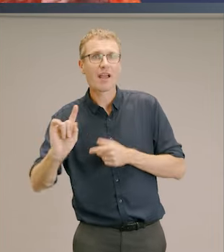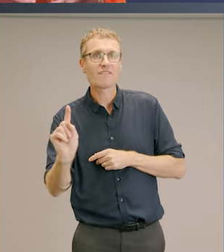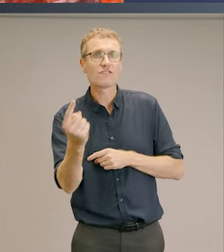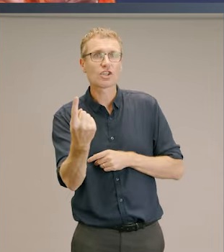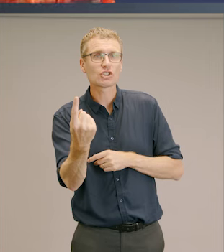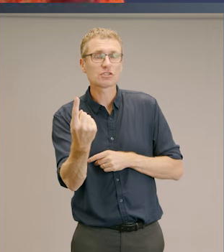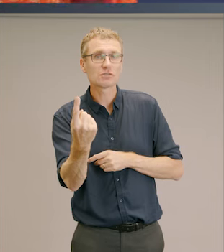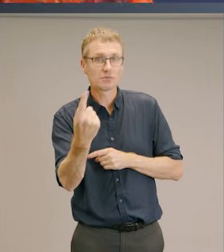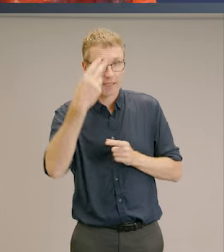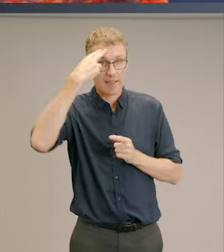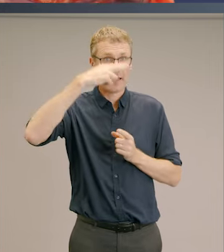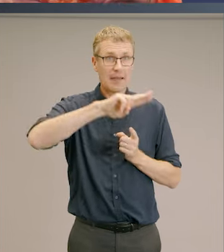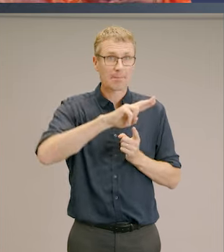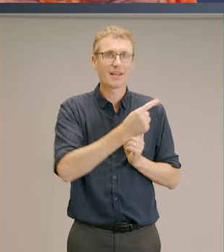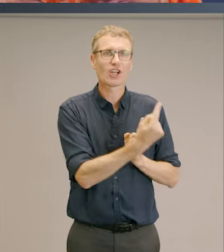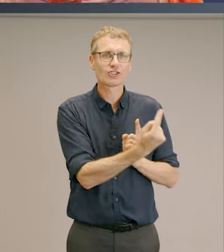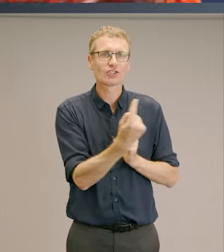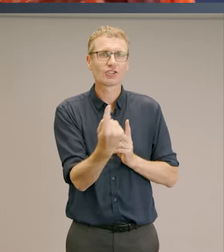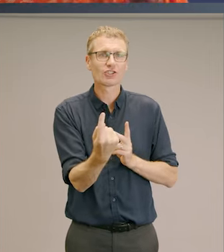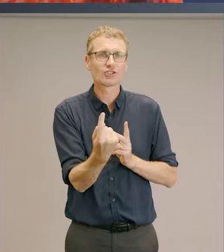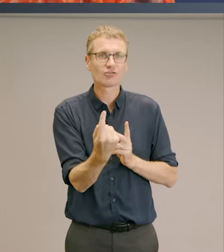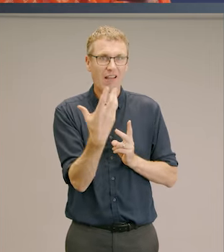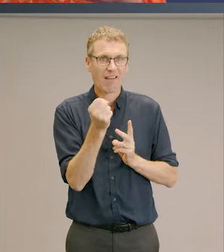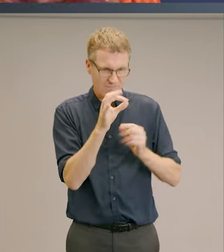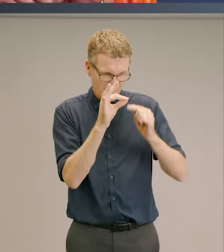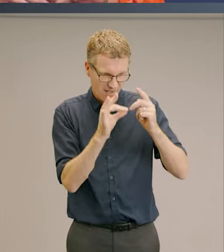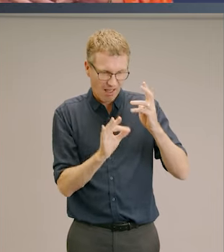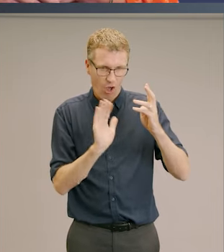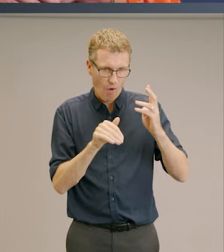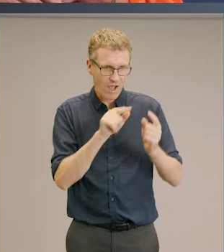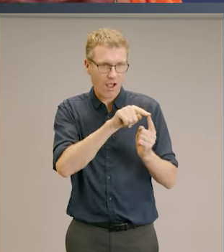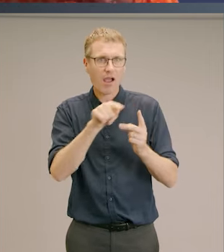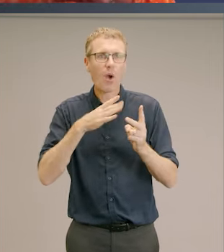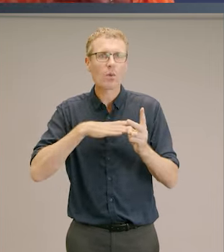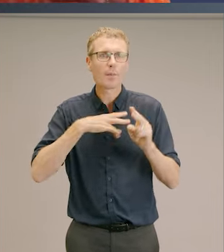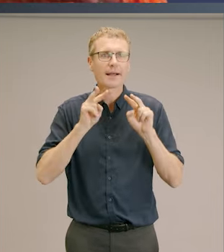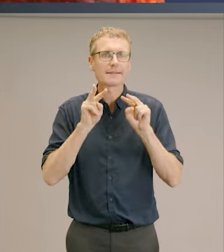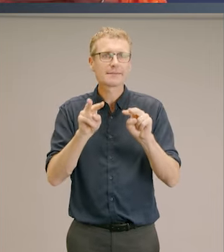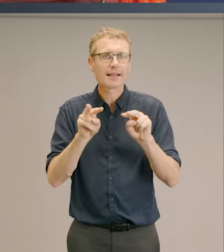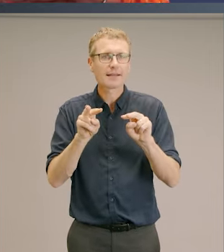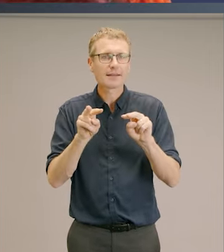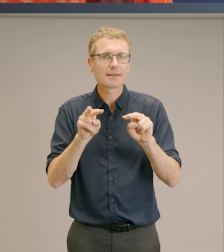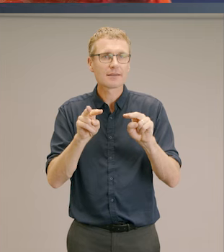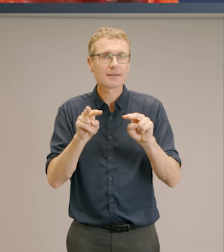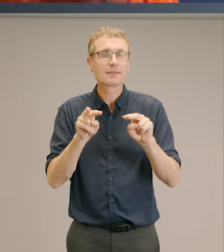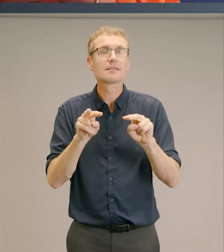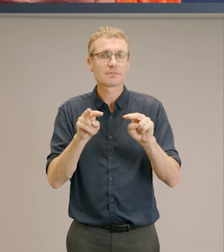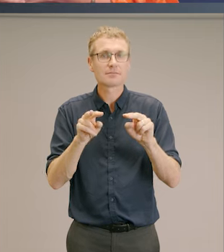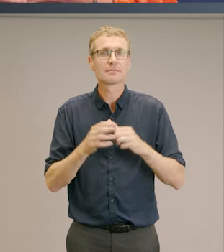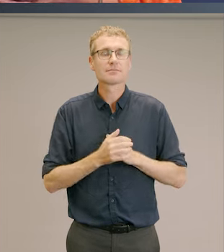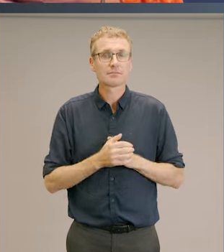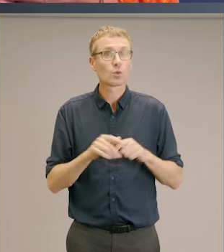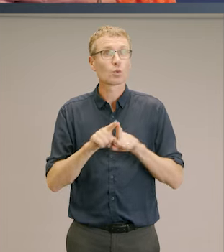they're named. And there's all sorts of detail that goes into their account of finding the empty tomb and encountering Jesus in his resurrected